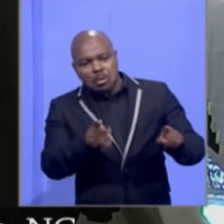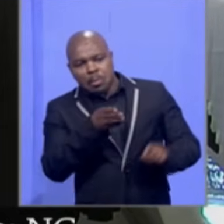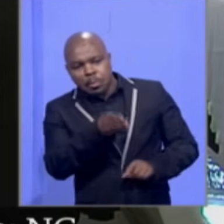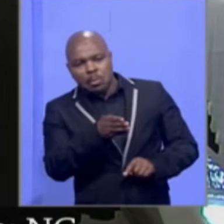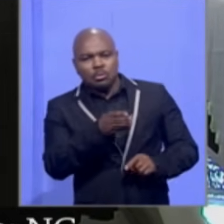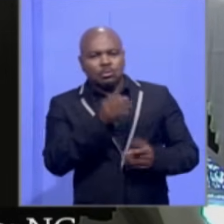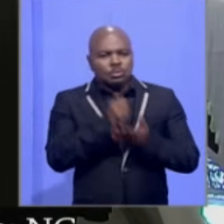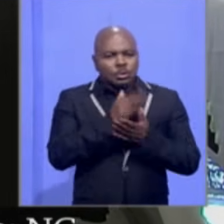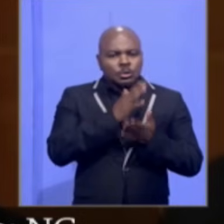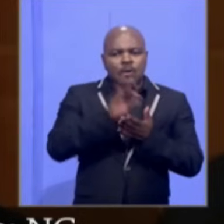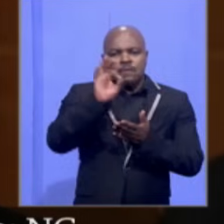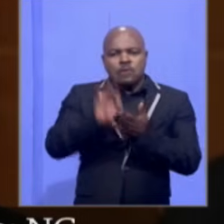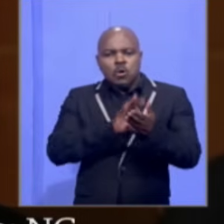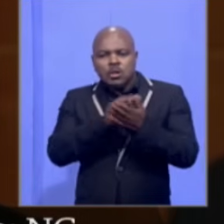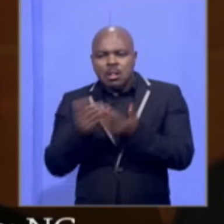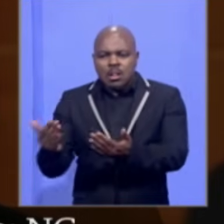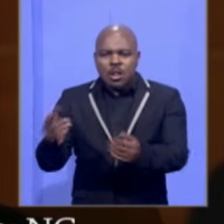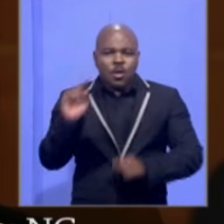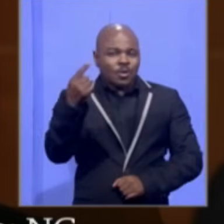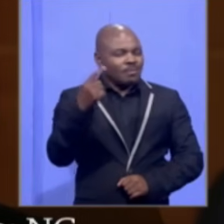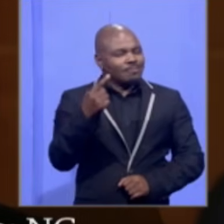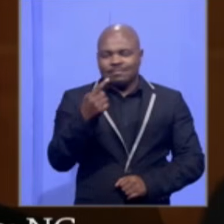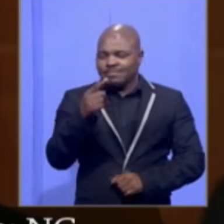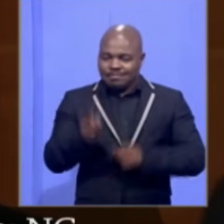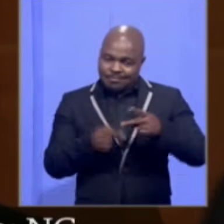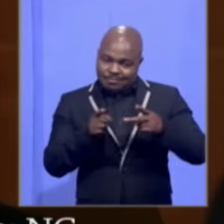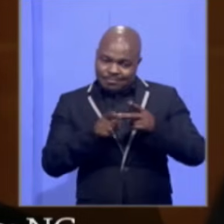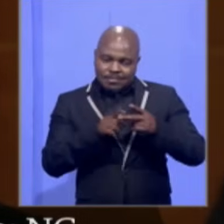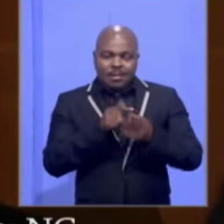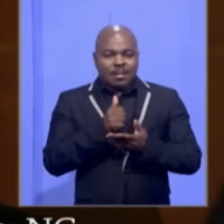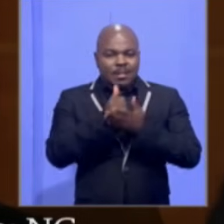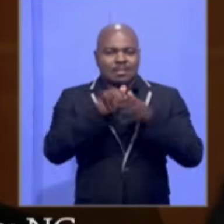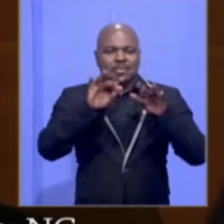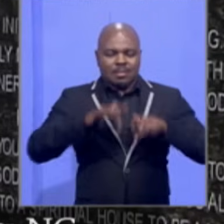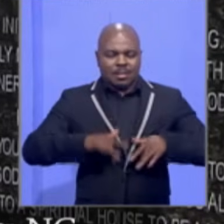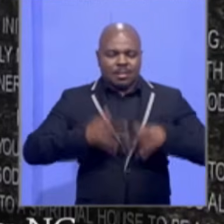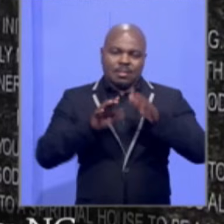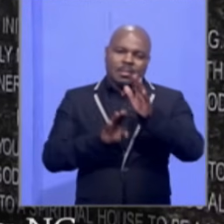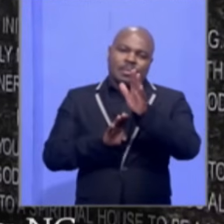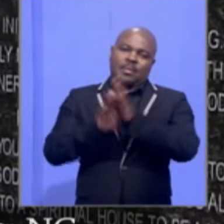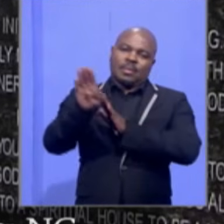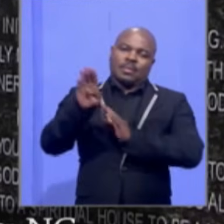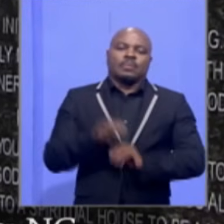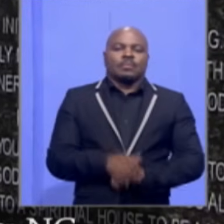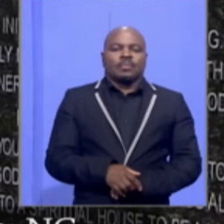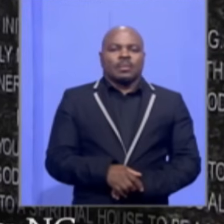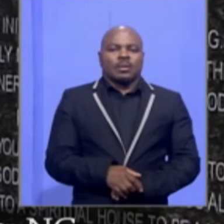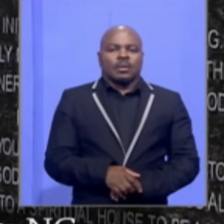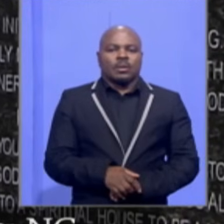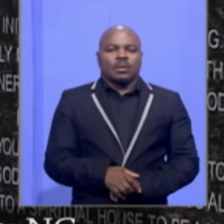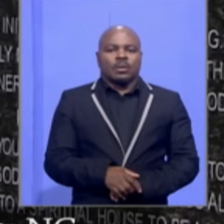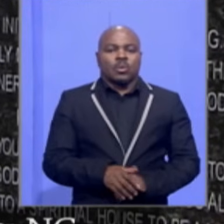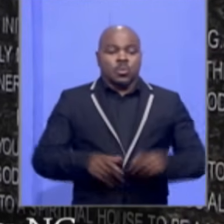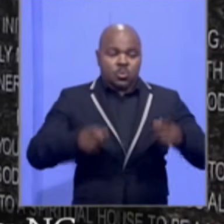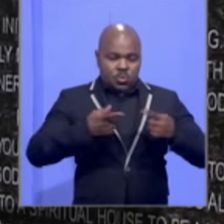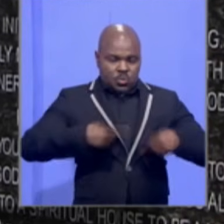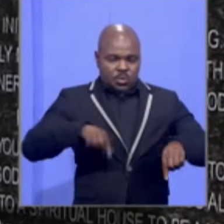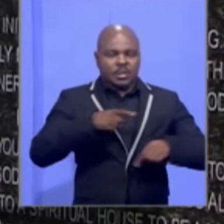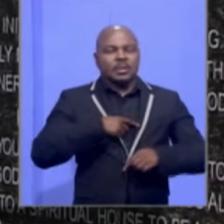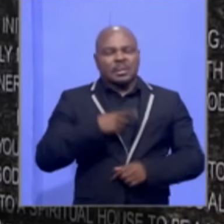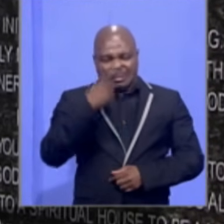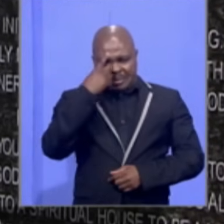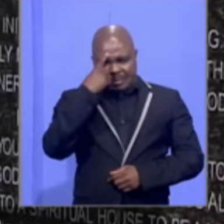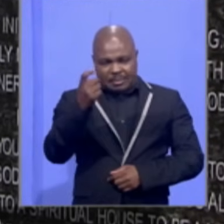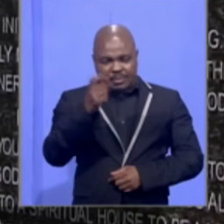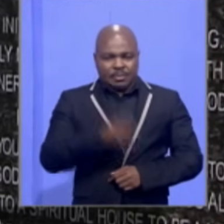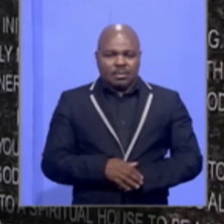nna ya go bolotsa ditlhopho, mme ba netefatse gore ba tokafatsa matshelo a batho. Re a tshepa gore mokgatlo o busang o